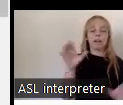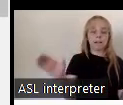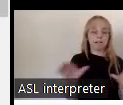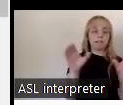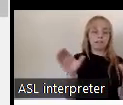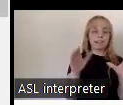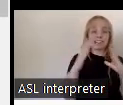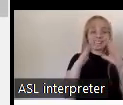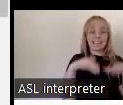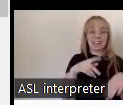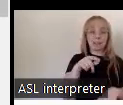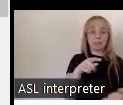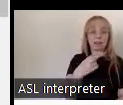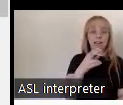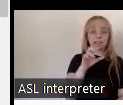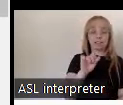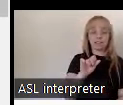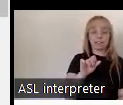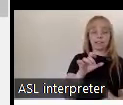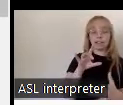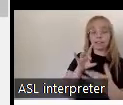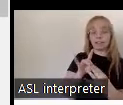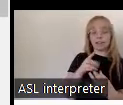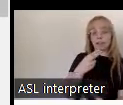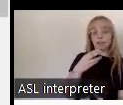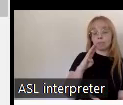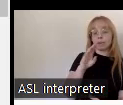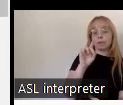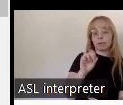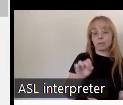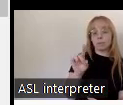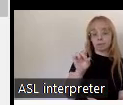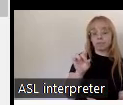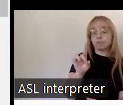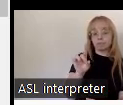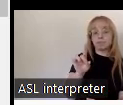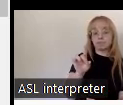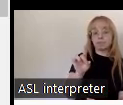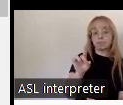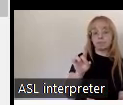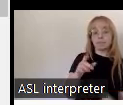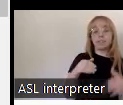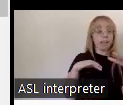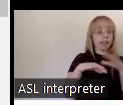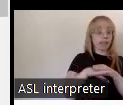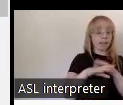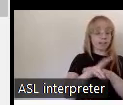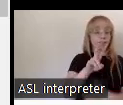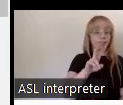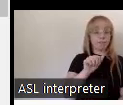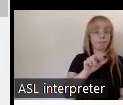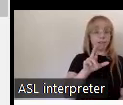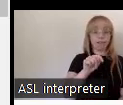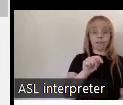the housing paths are specific to HB 101. When you access your vault, even though you can use that